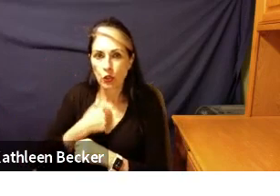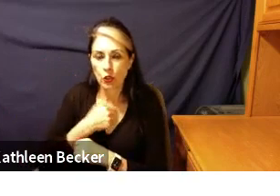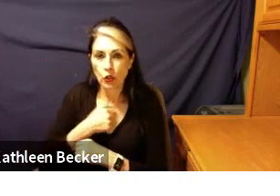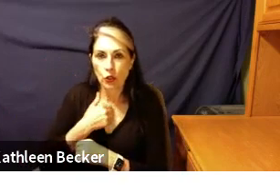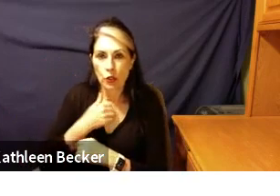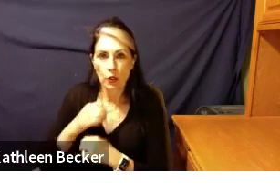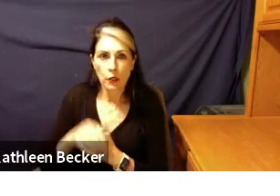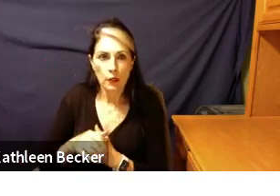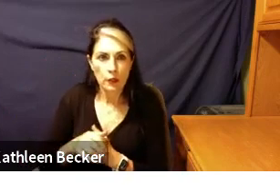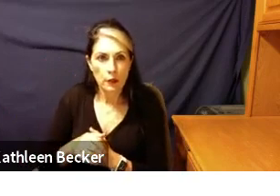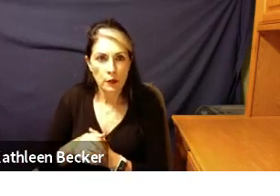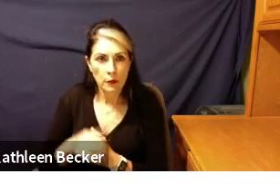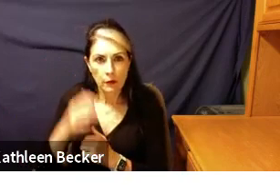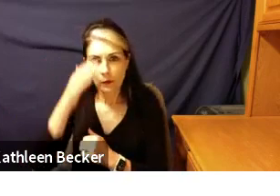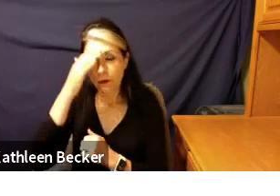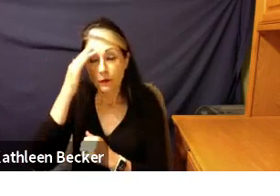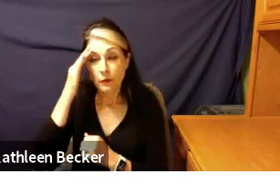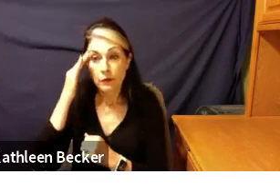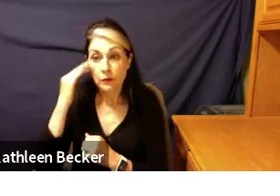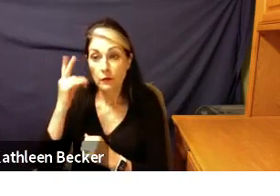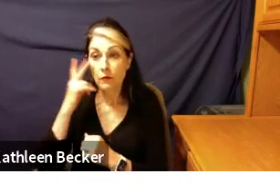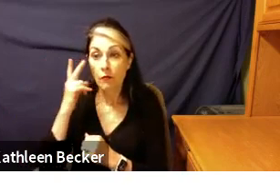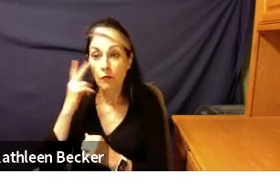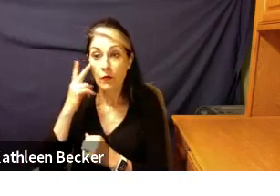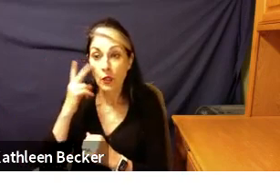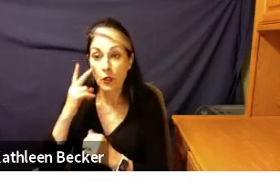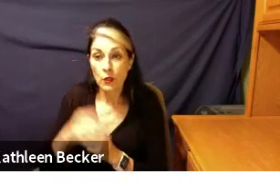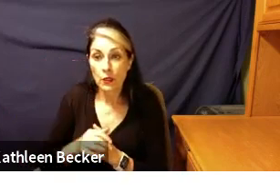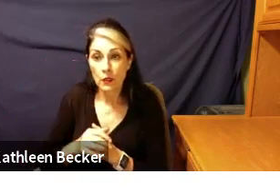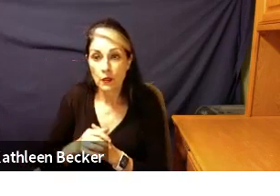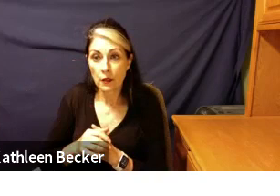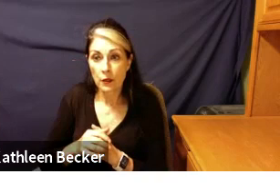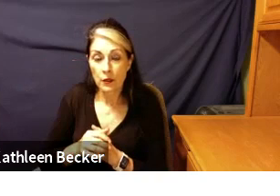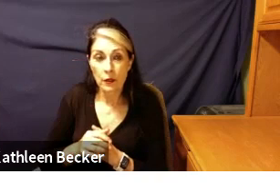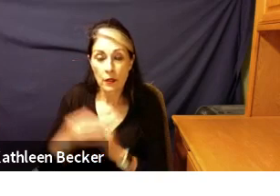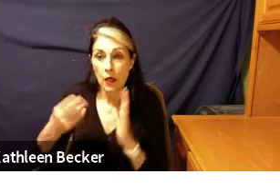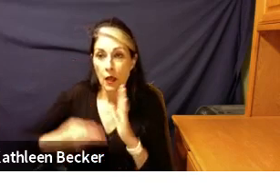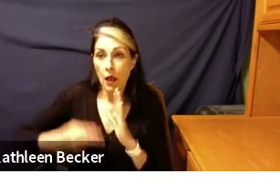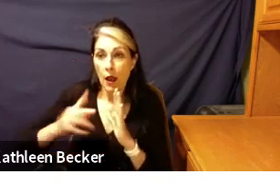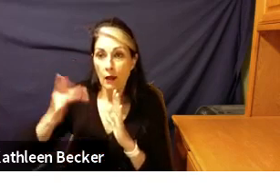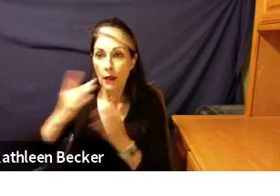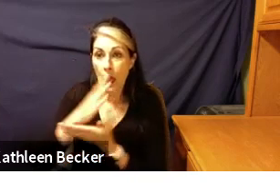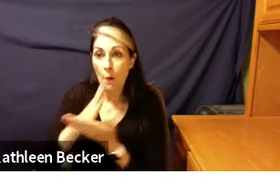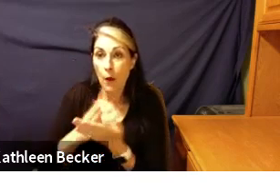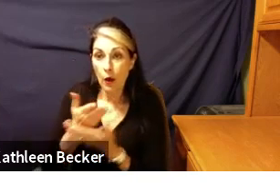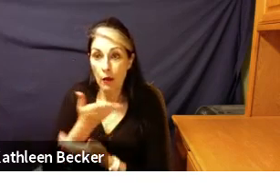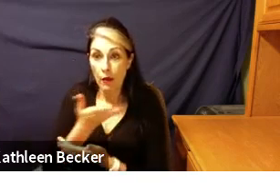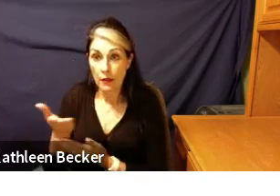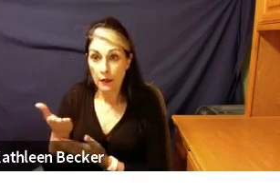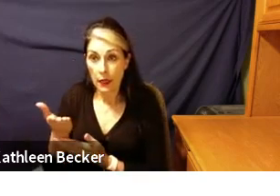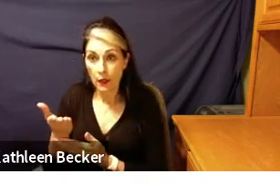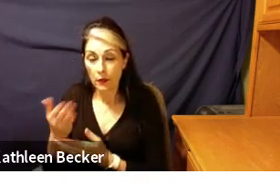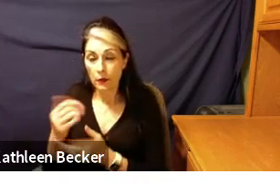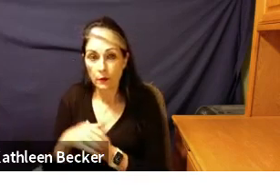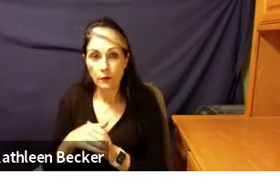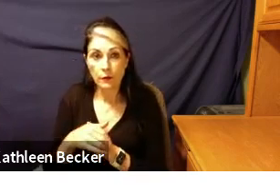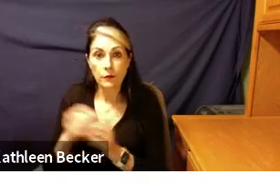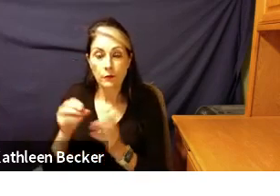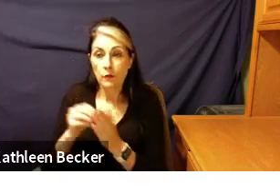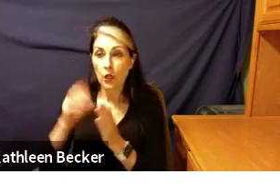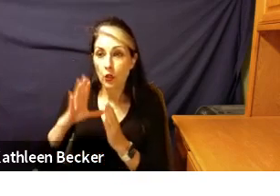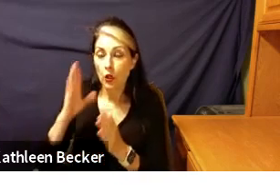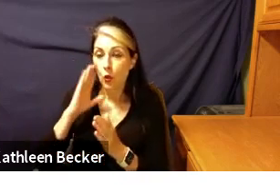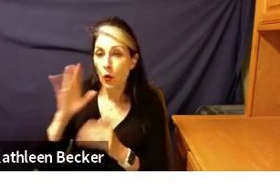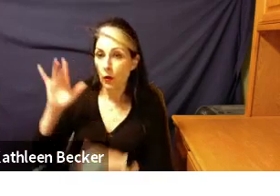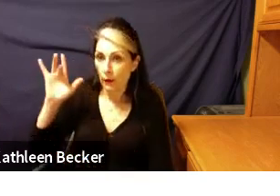of myself. So you see that there are some highlighted portions here. The student will